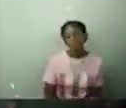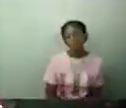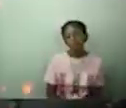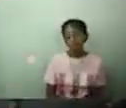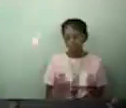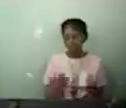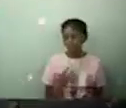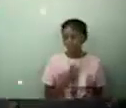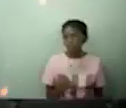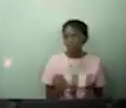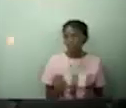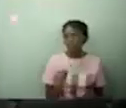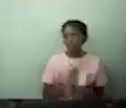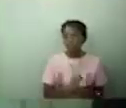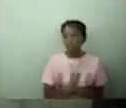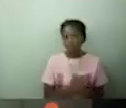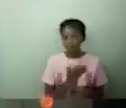I wanted that song,